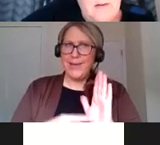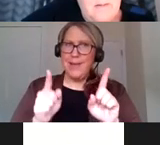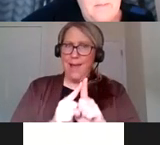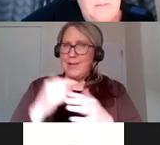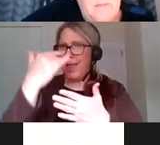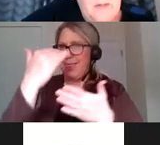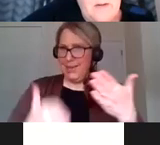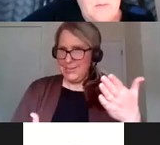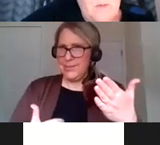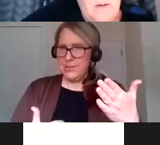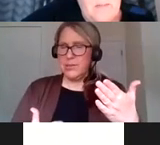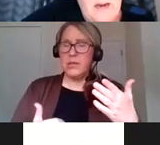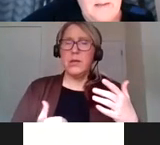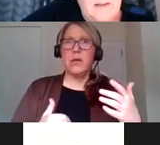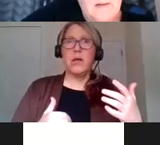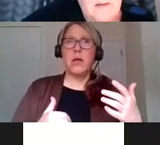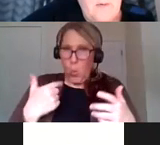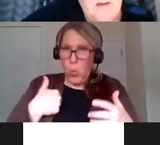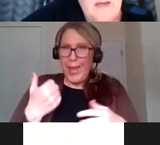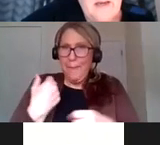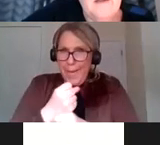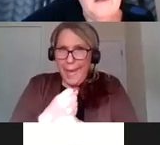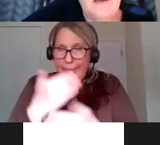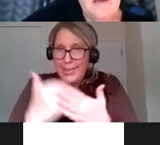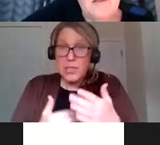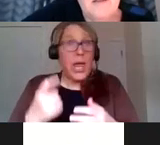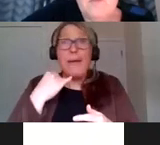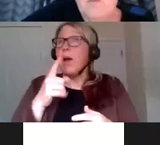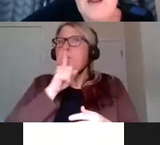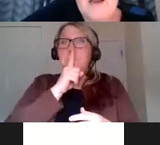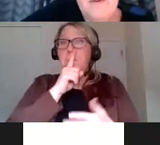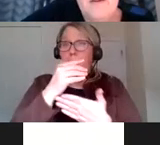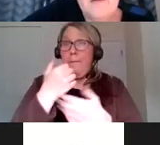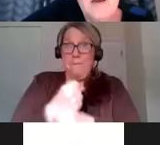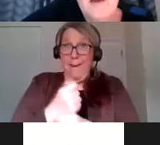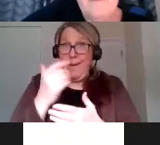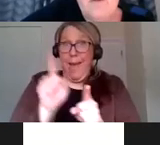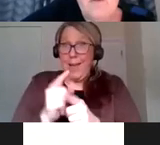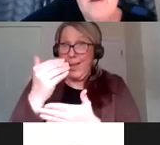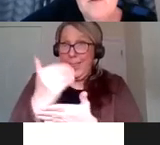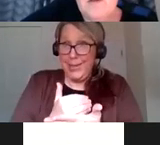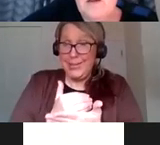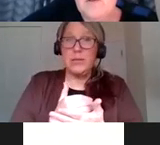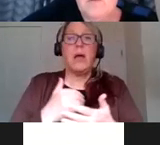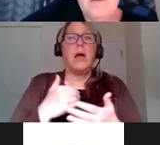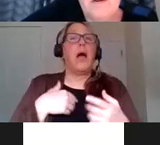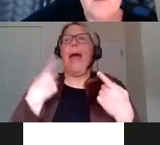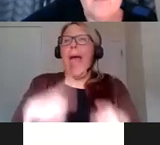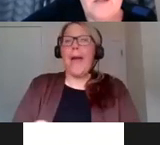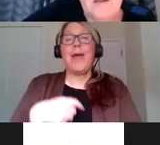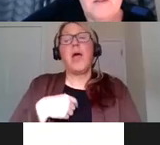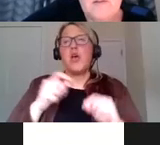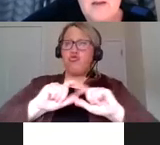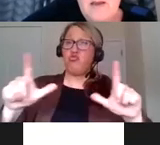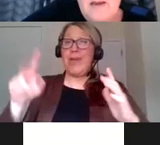list. Because we made it a list. If we didn't make it as a list, what would happen is if I were then using a screen reader to